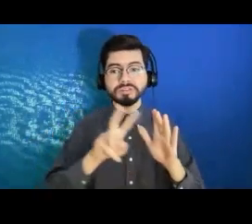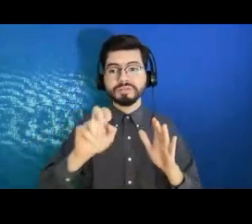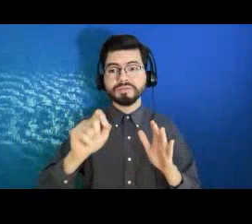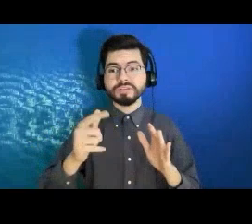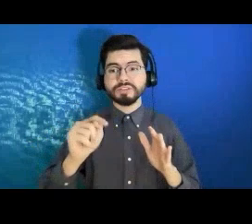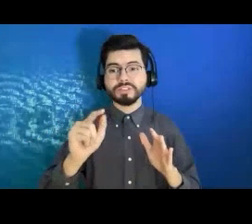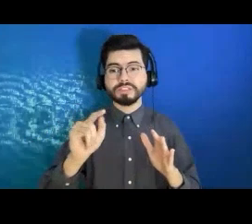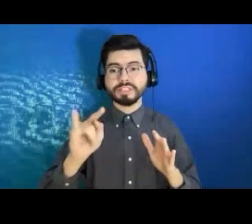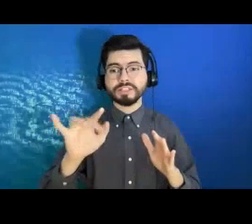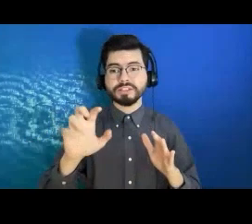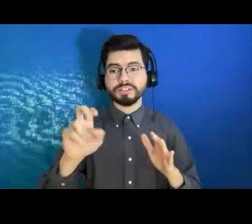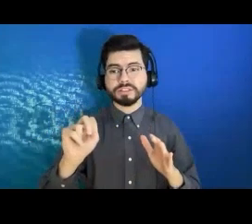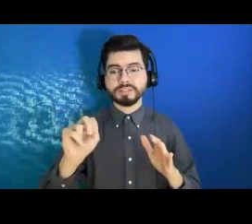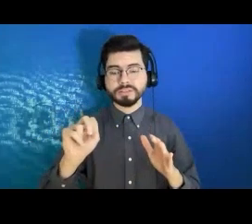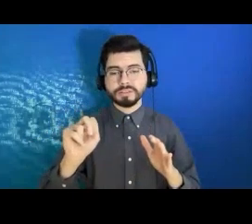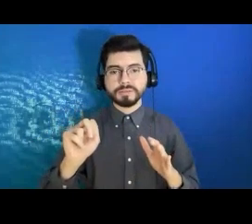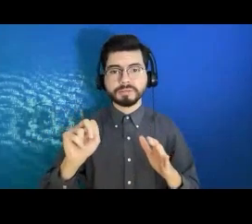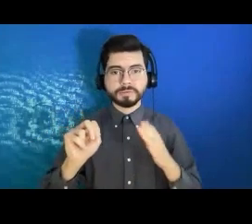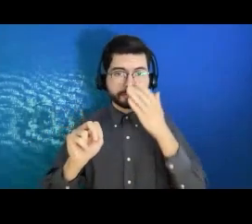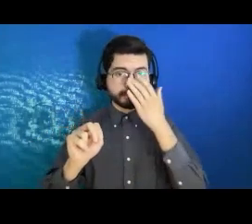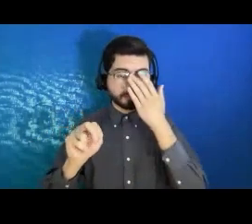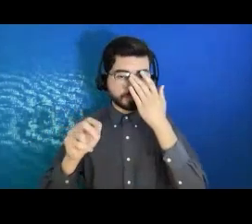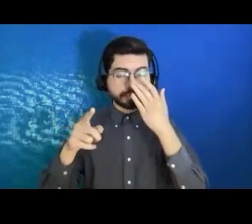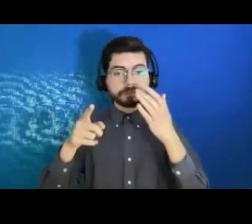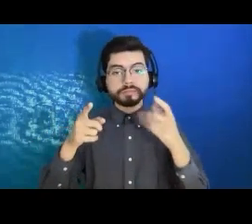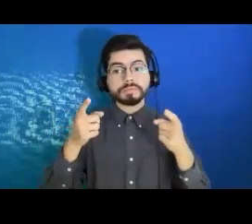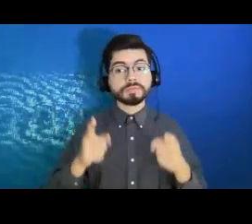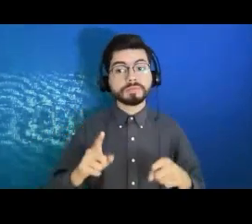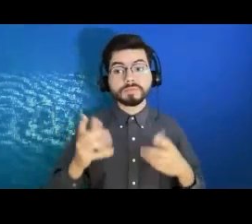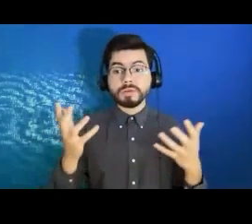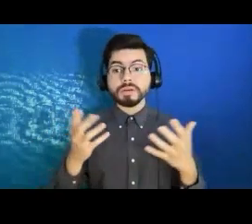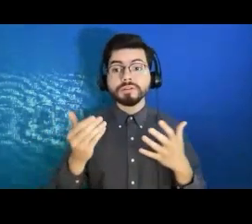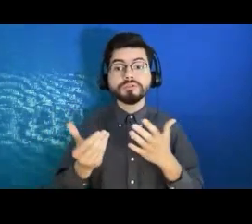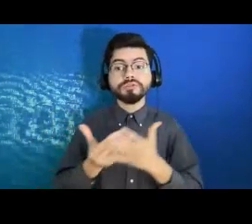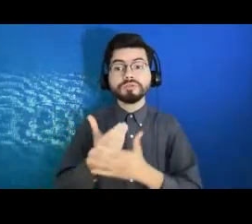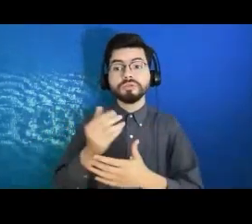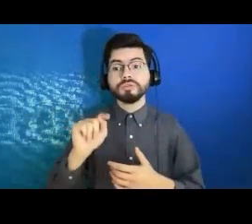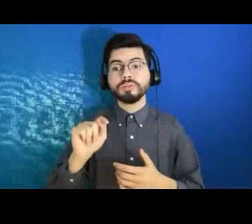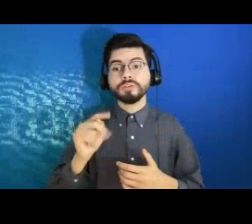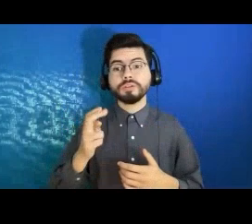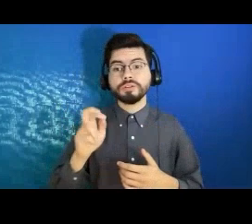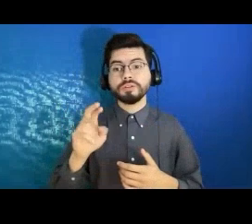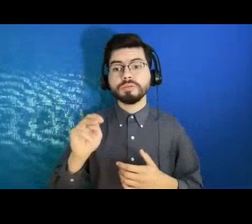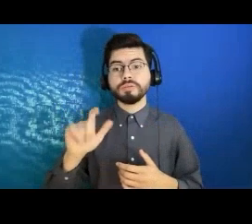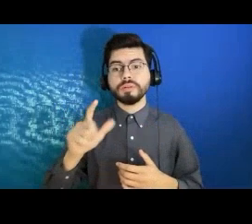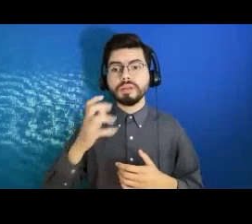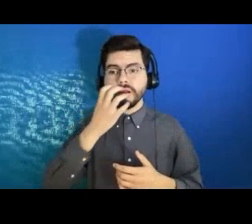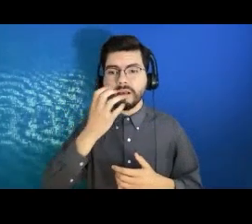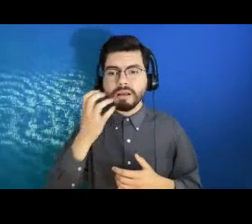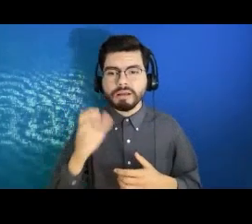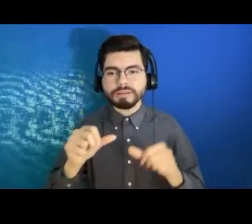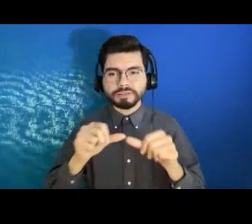area. And what we're seeing here, we're seeing the birth of a new thermal area in Yellowstone. And it's not surprising. These are very